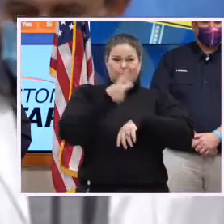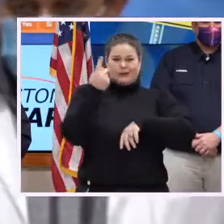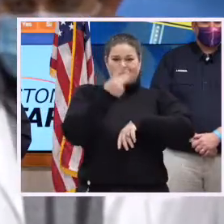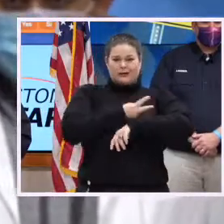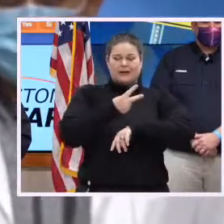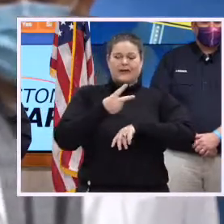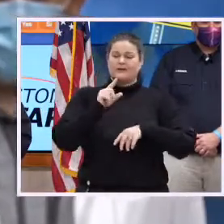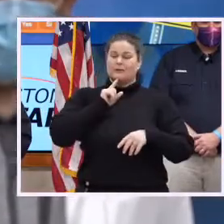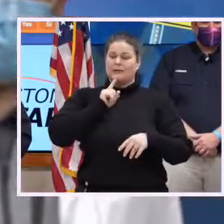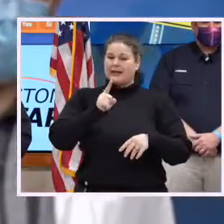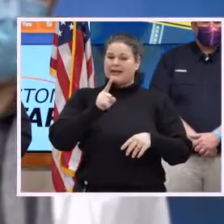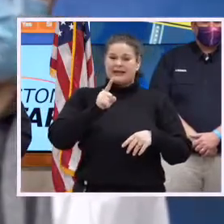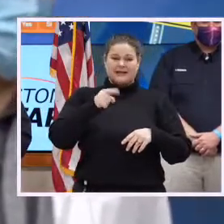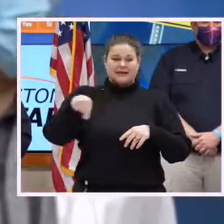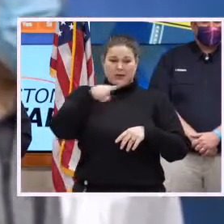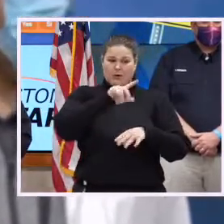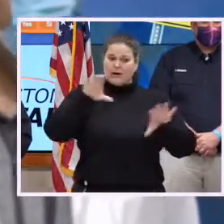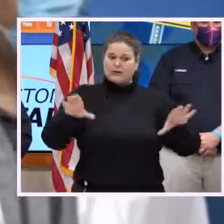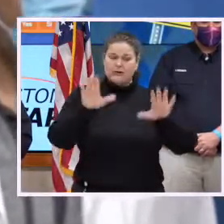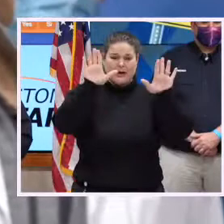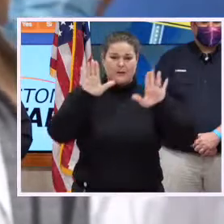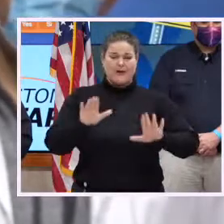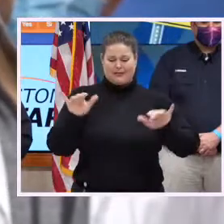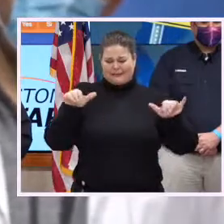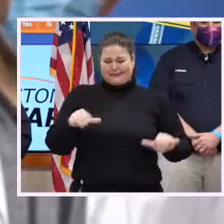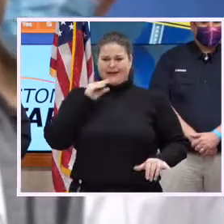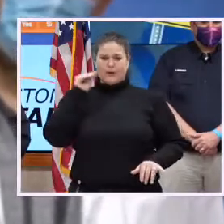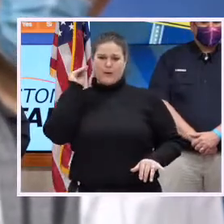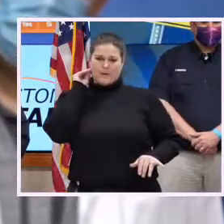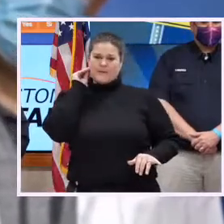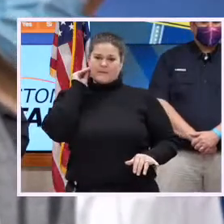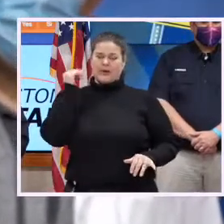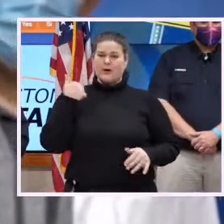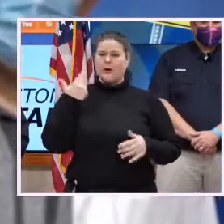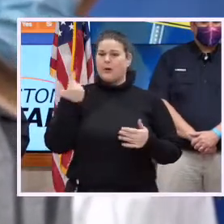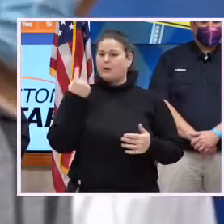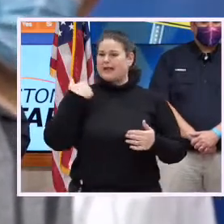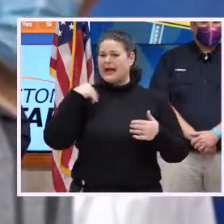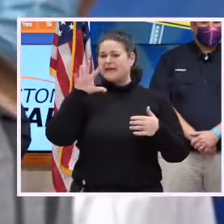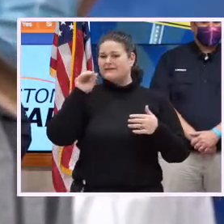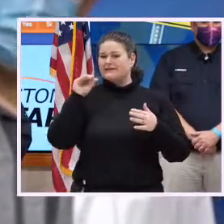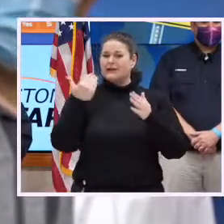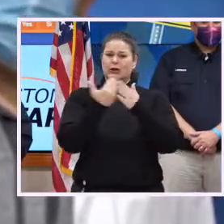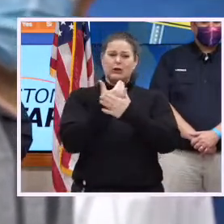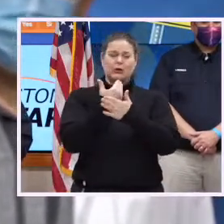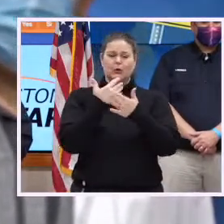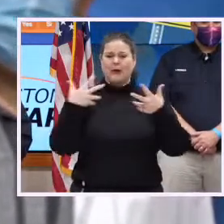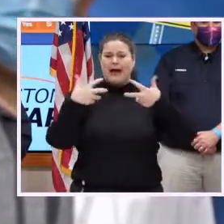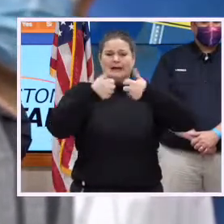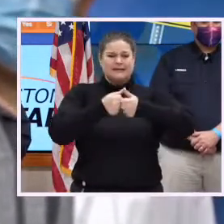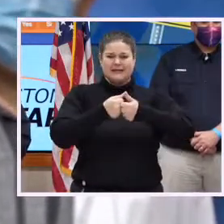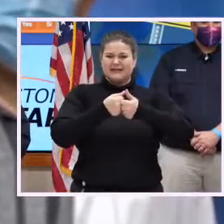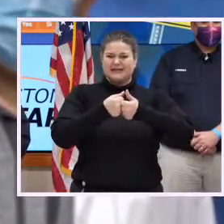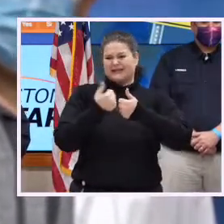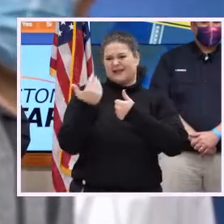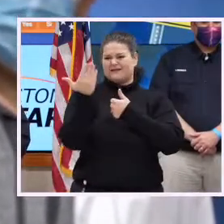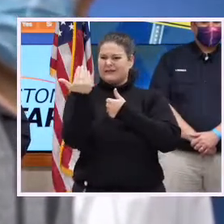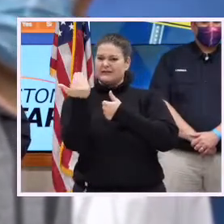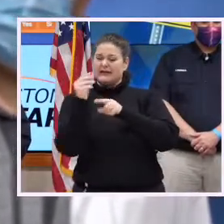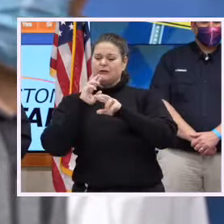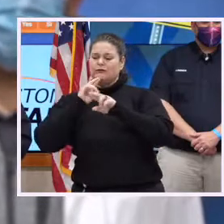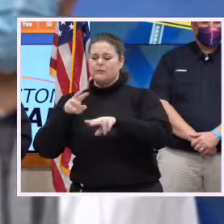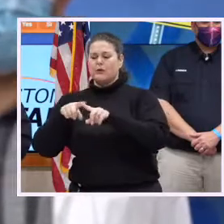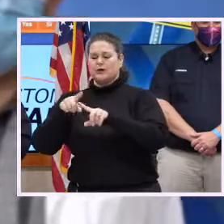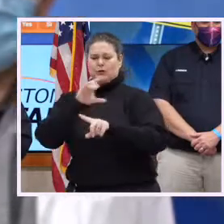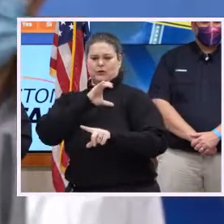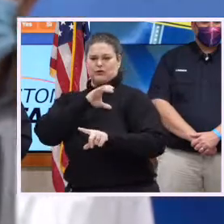be surprised at the relatively low number of accidents. We only had 15 new major accidents, 15 reported to the sheriff's